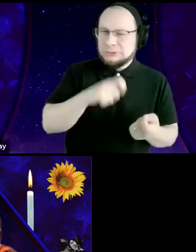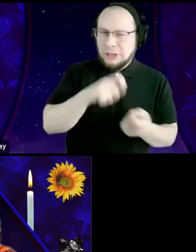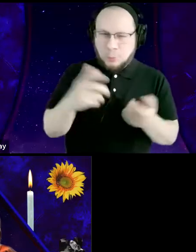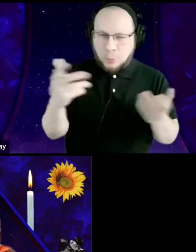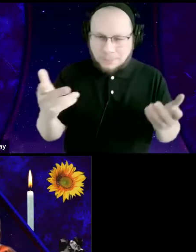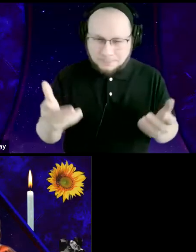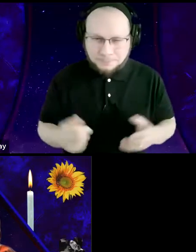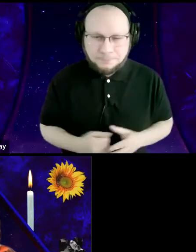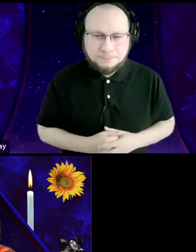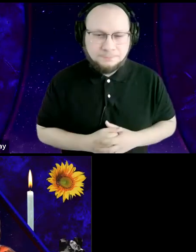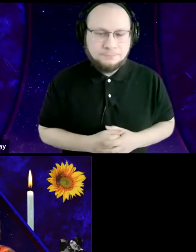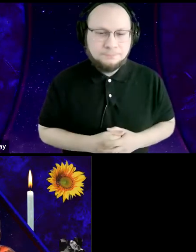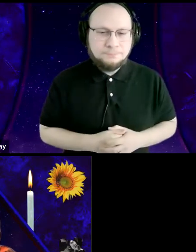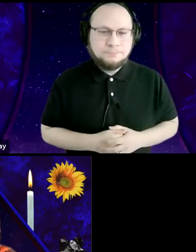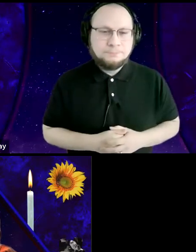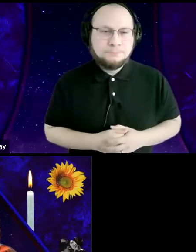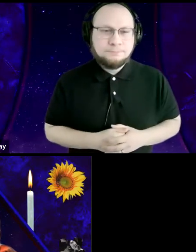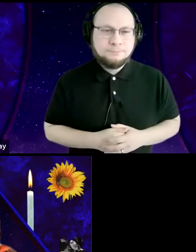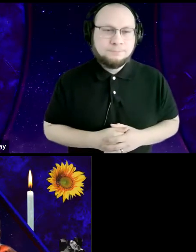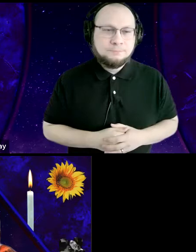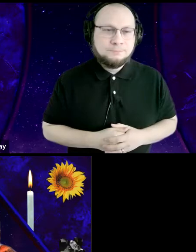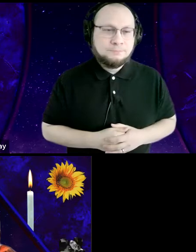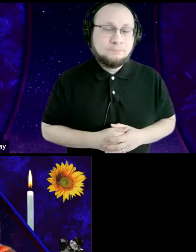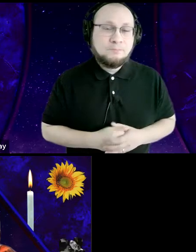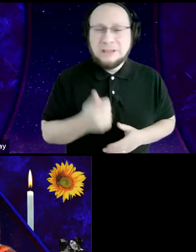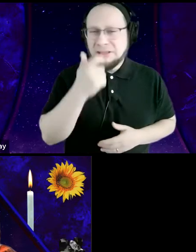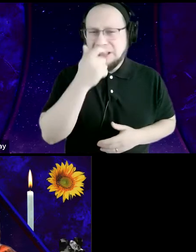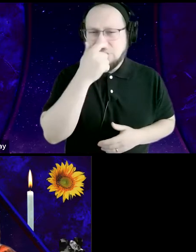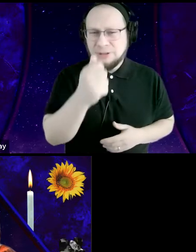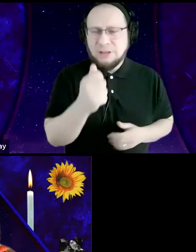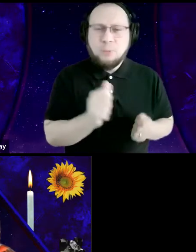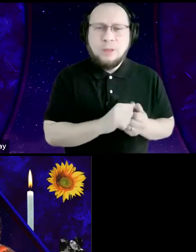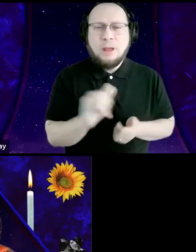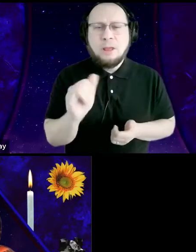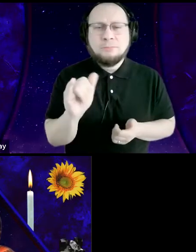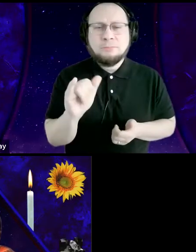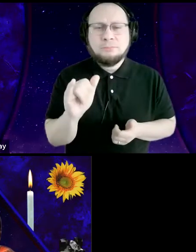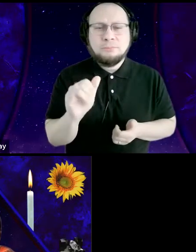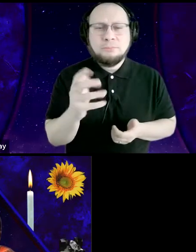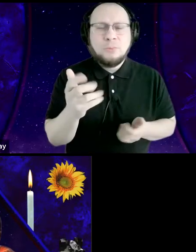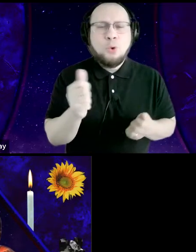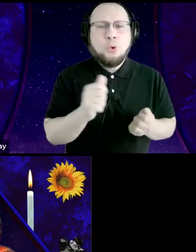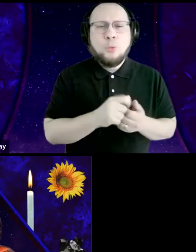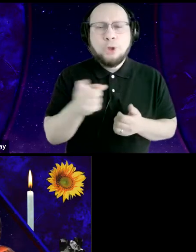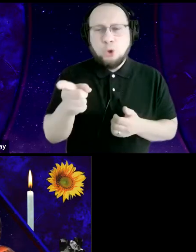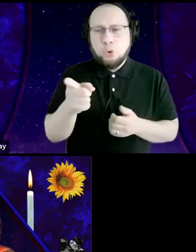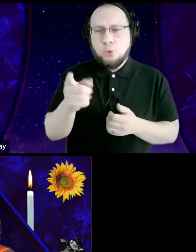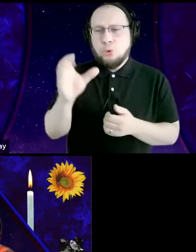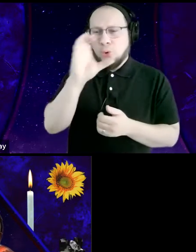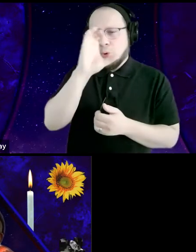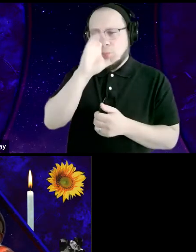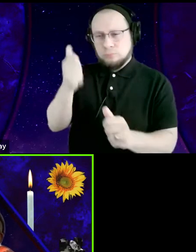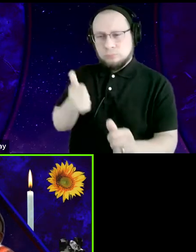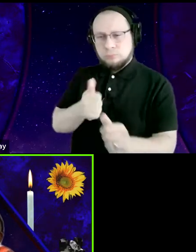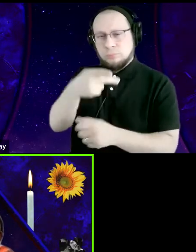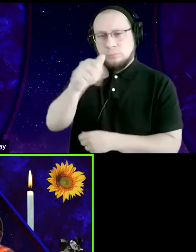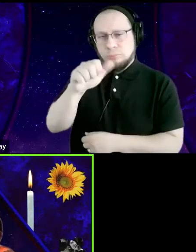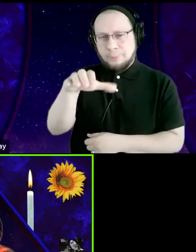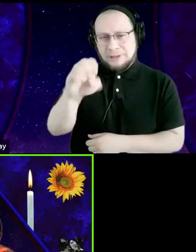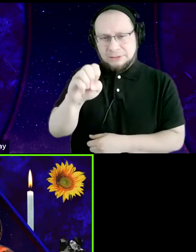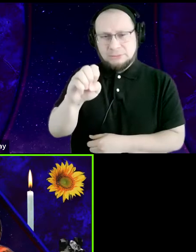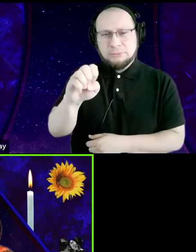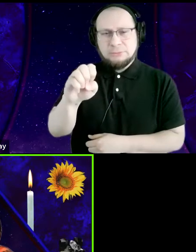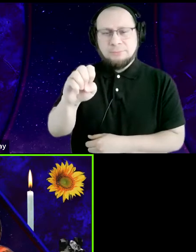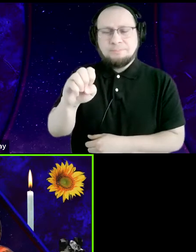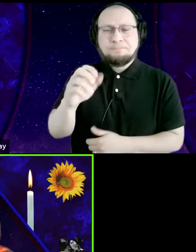of you know, and that's really interesting with like, with pursuing peace, yeah. Especially when it's